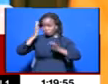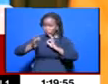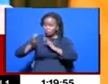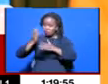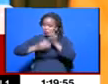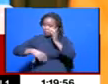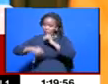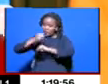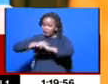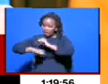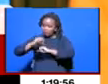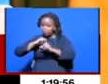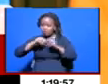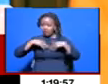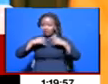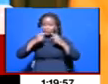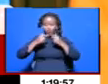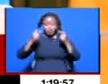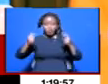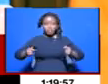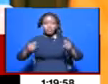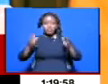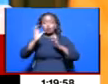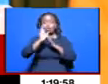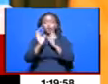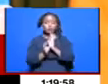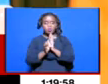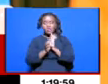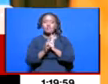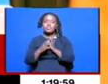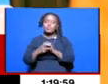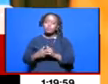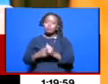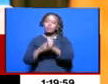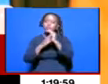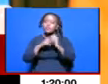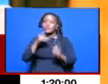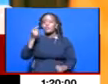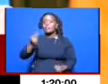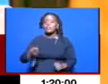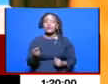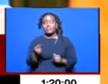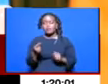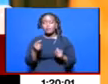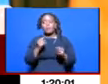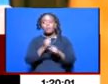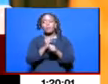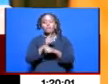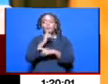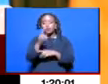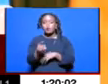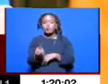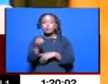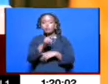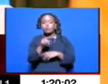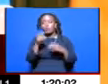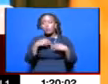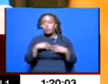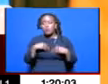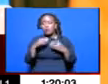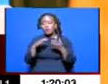have violated the Constitution, is to lead judges onto a terrain hitherto